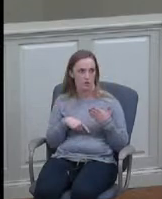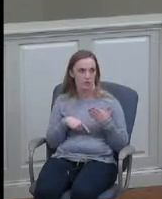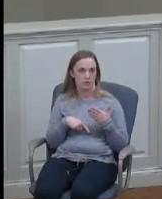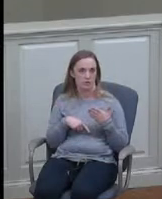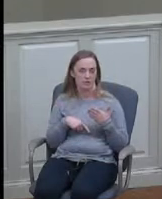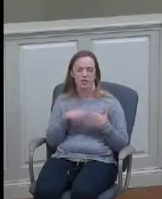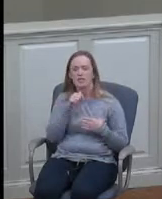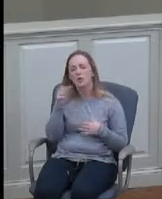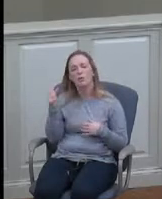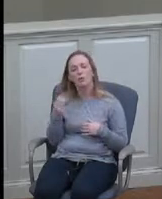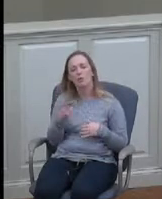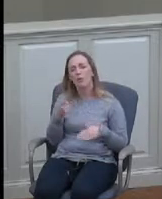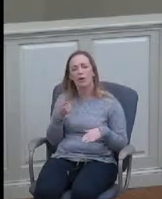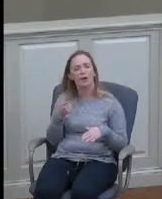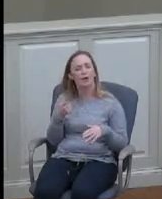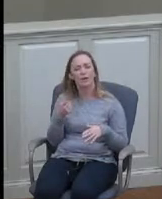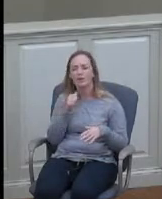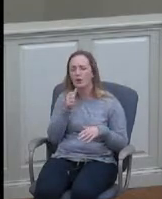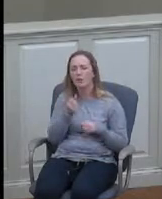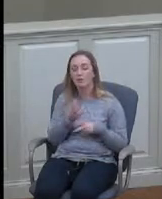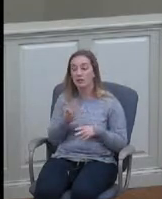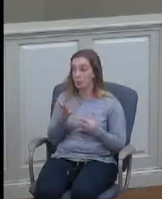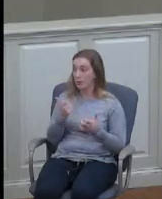Don't throw her under the bus like that.